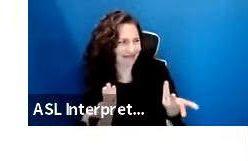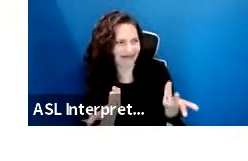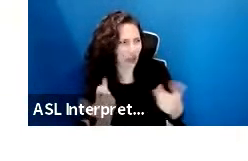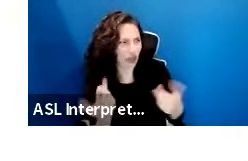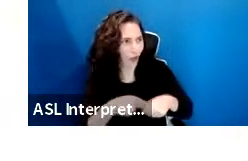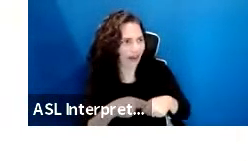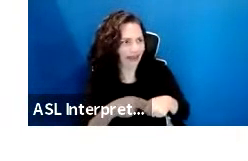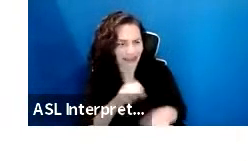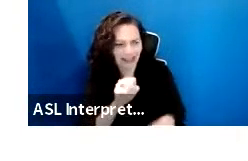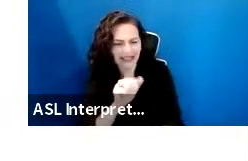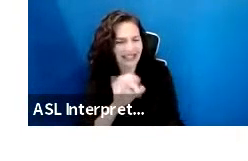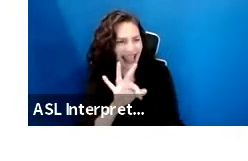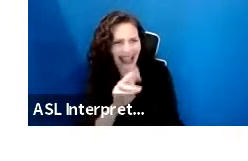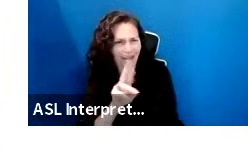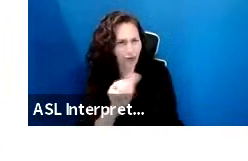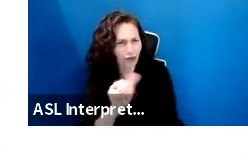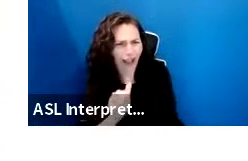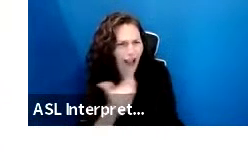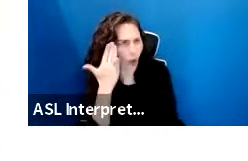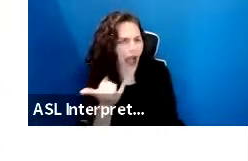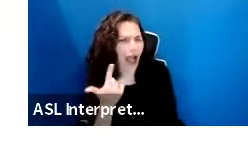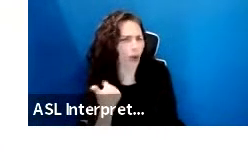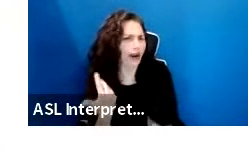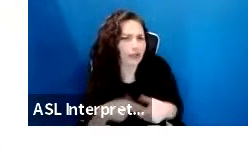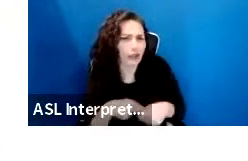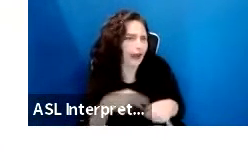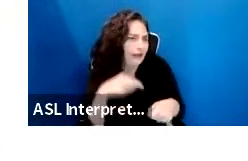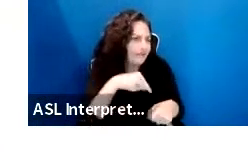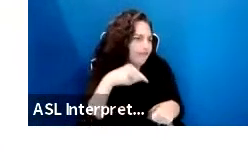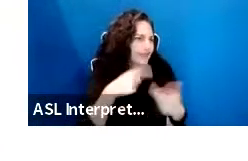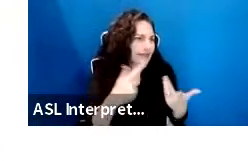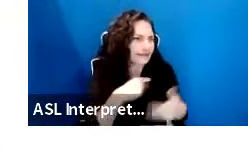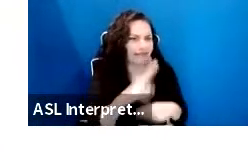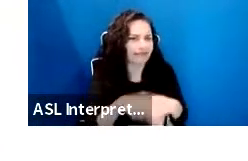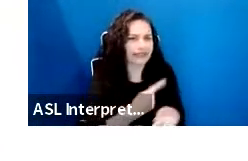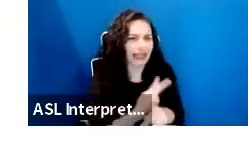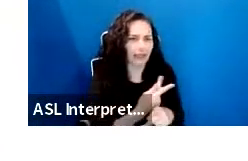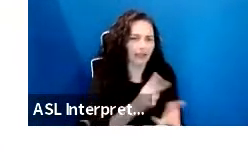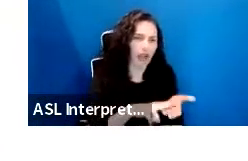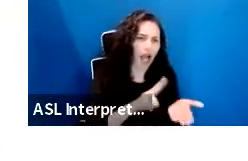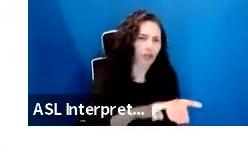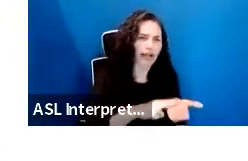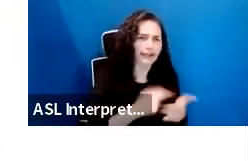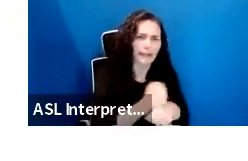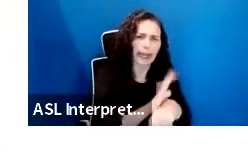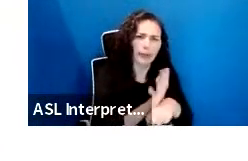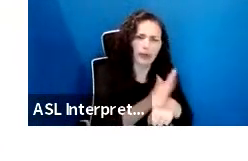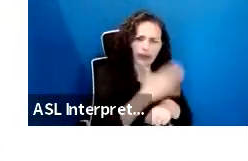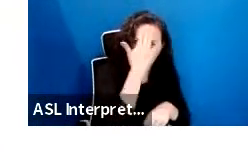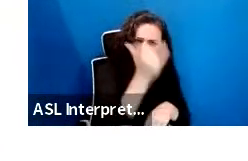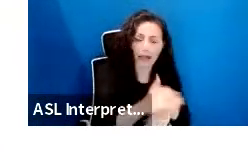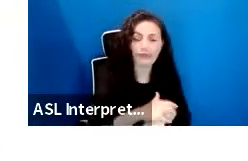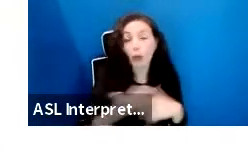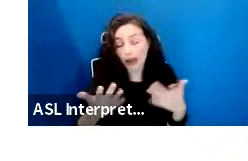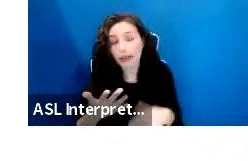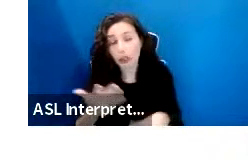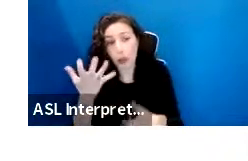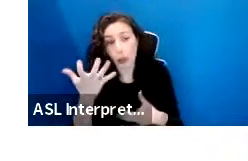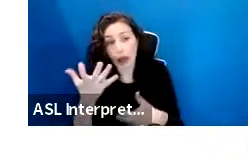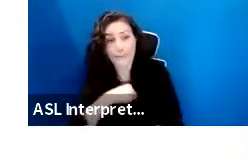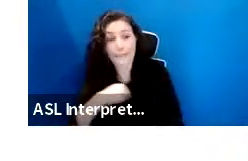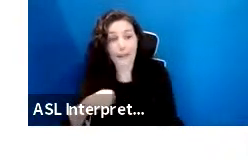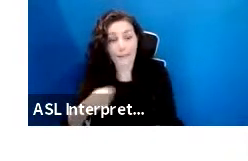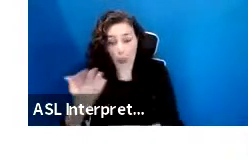would I enter into one of these contracts in order to make my movie? And the simple answer is because you want to use a SAG-AFTRA member in your